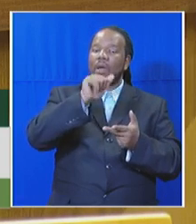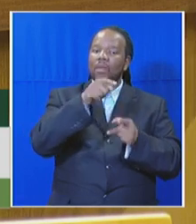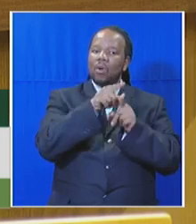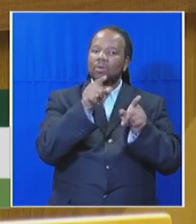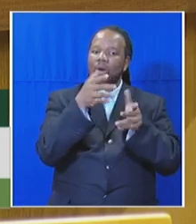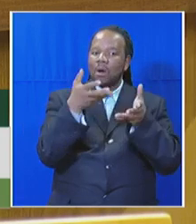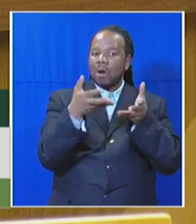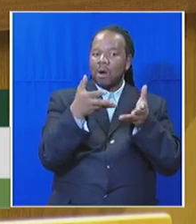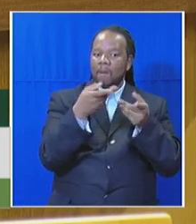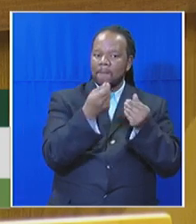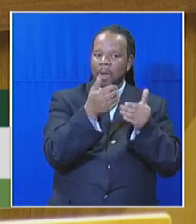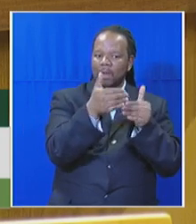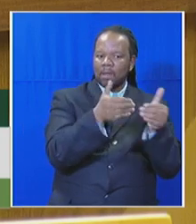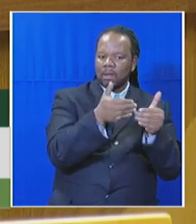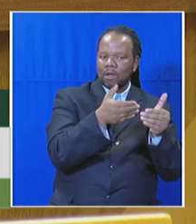arrangements.